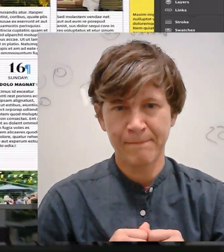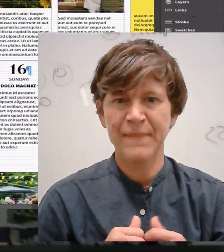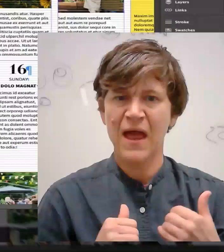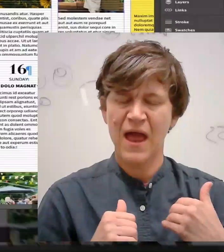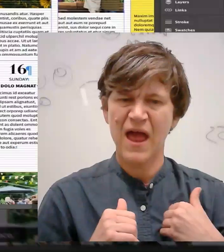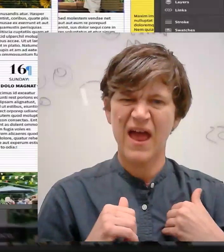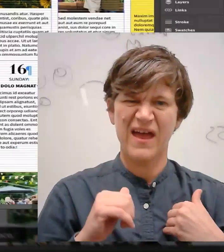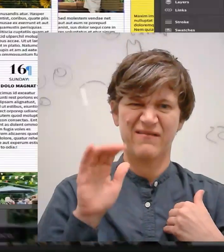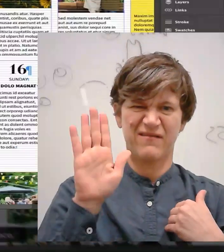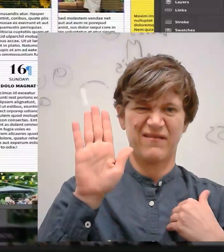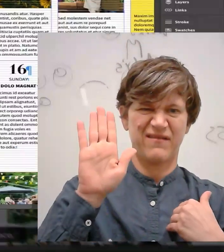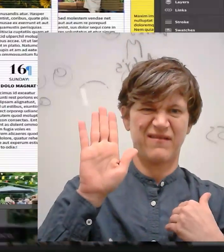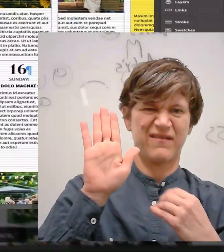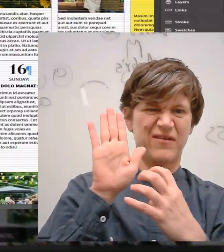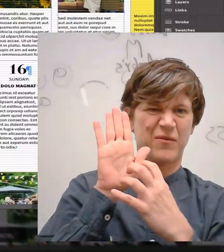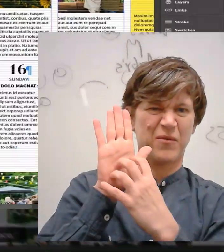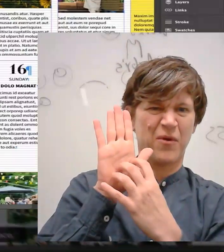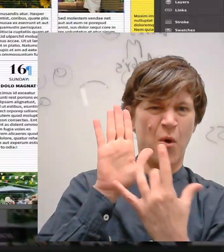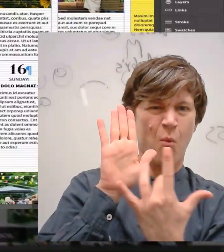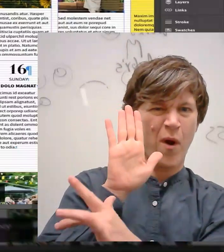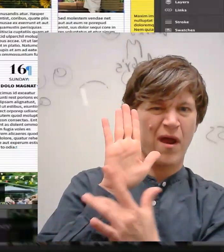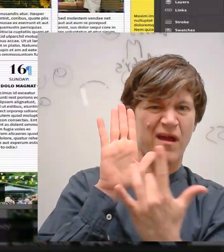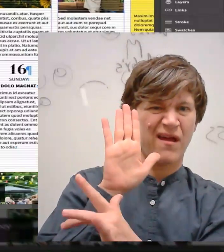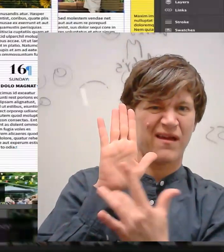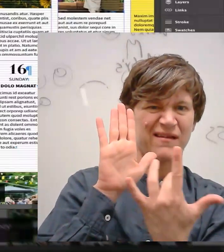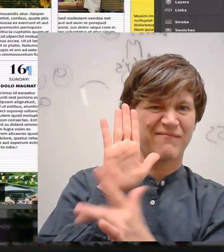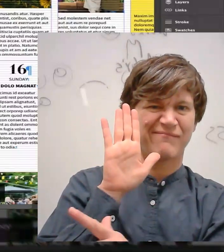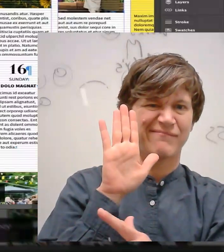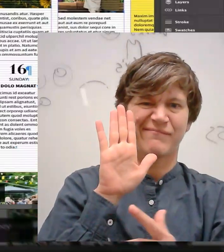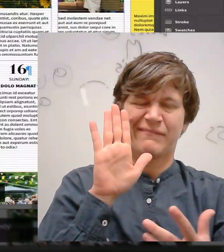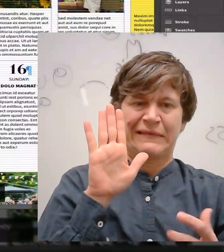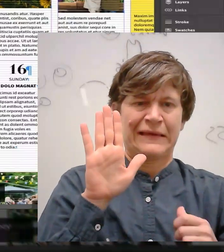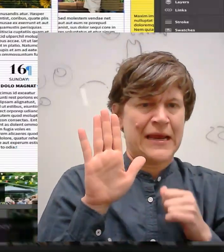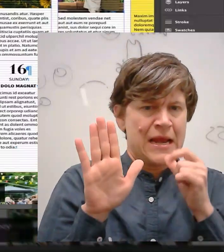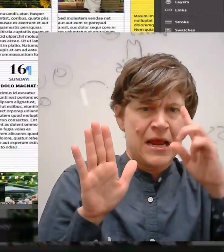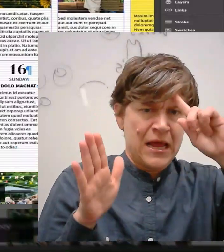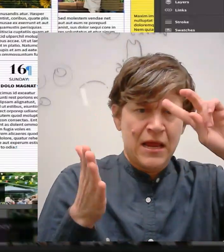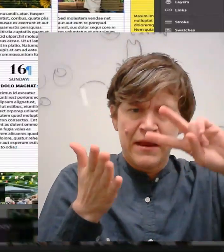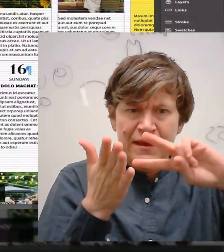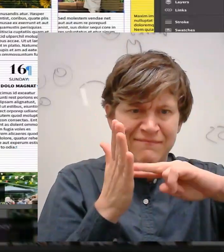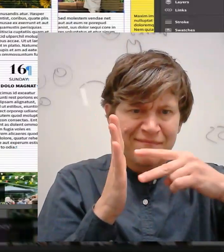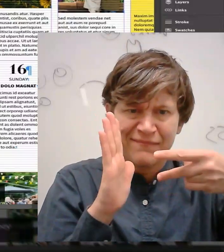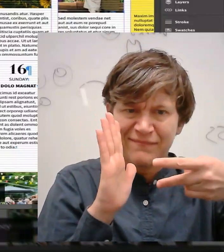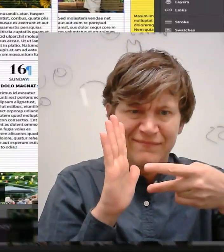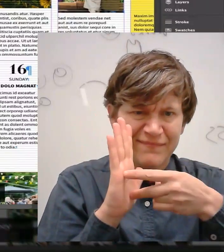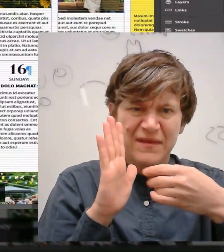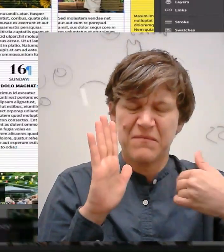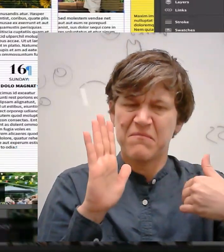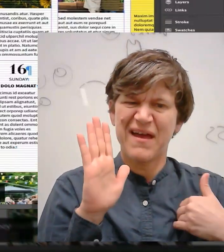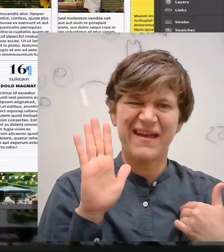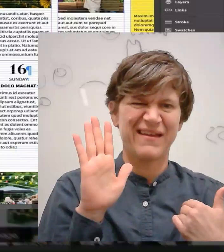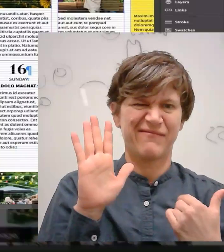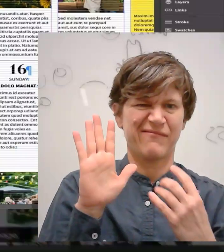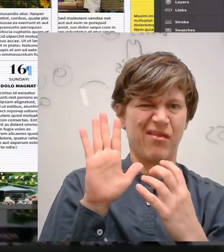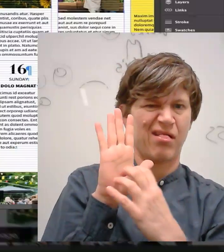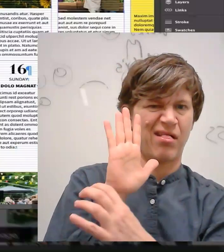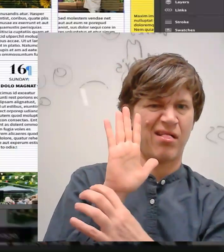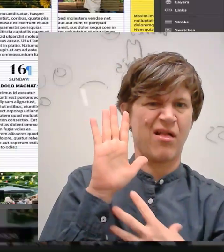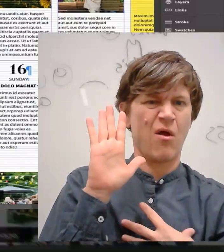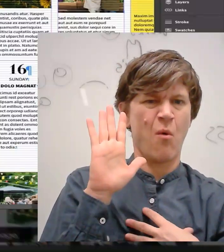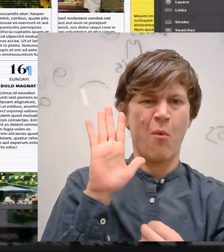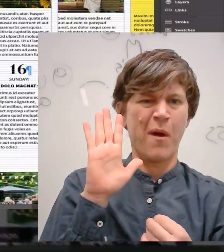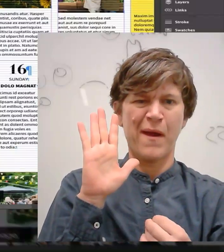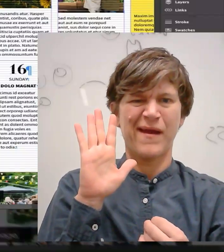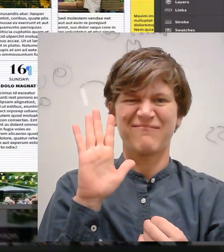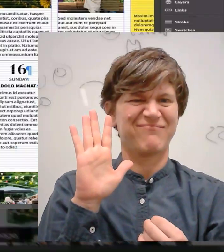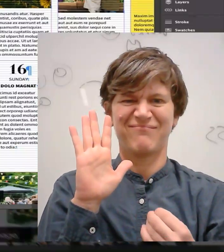chunks of space, which they're not really designed white space, they're just pieces of leftover space and they look sloppy. So what I